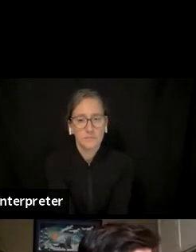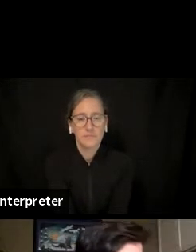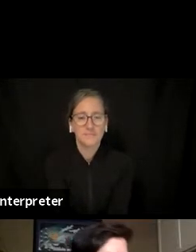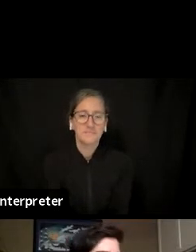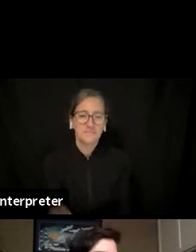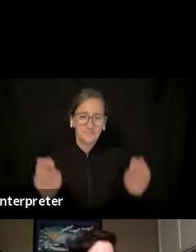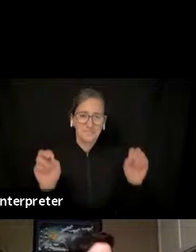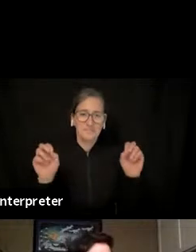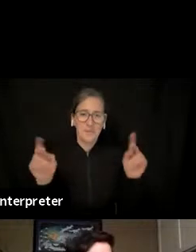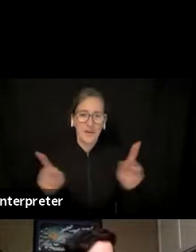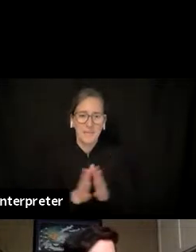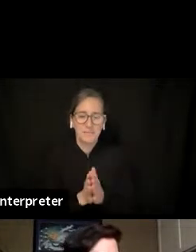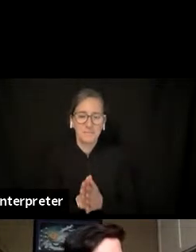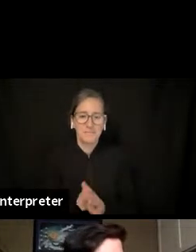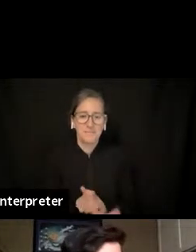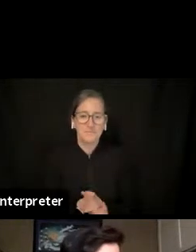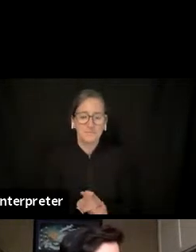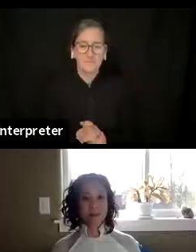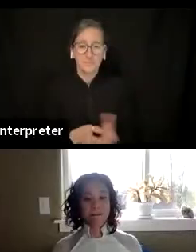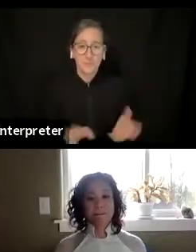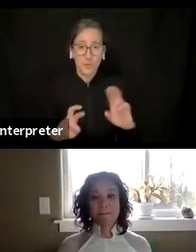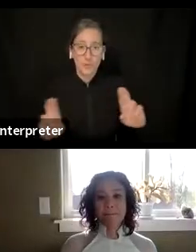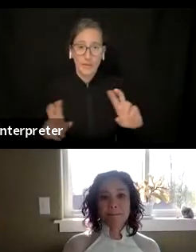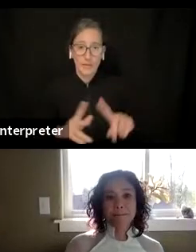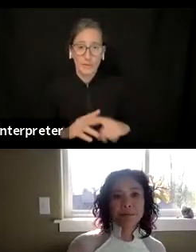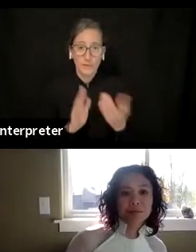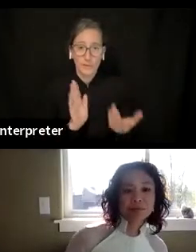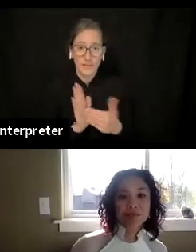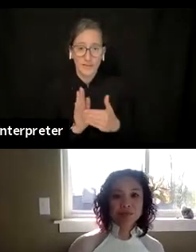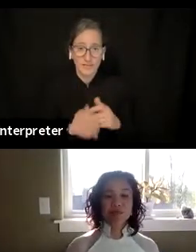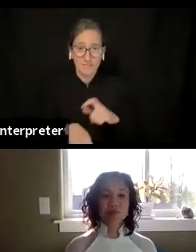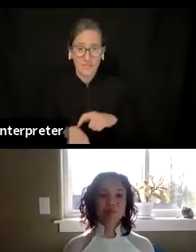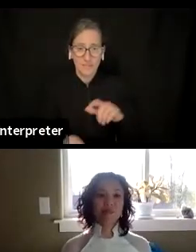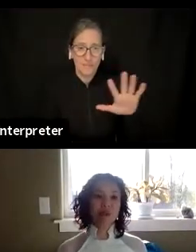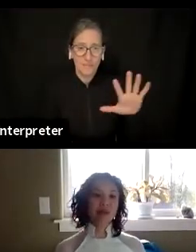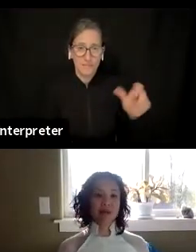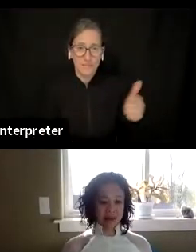Okay, should we jump back in? It's 5:10. Okay, great.